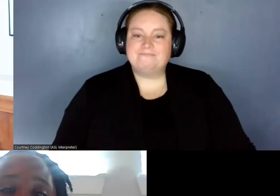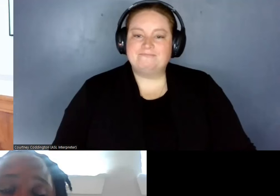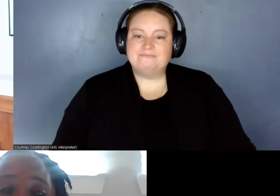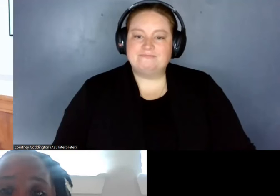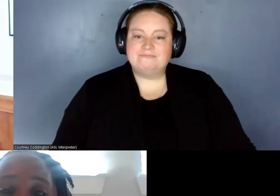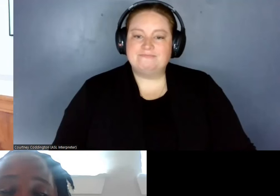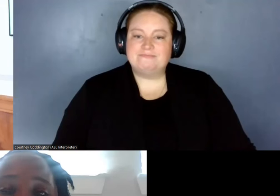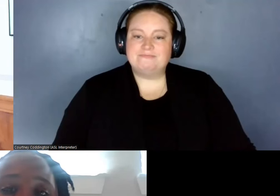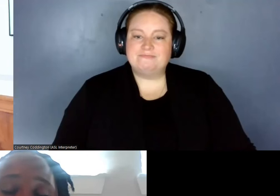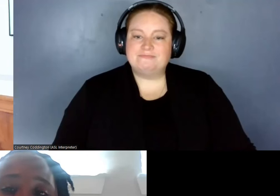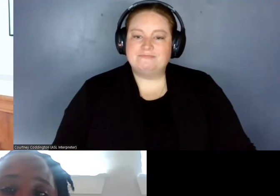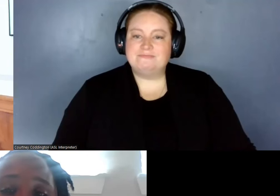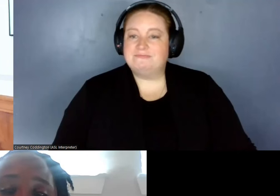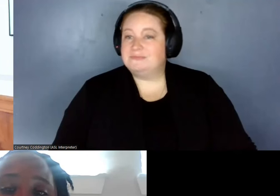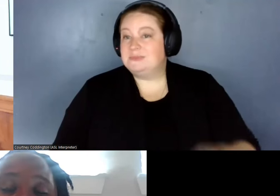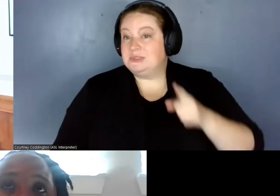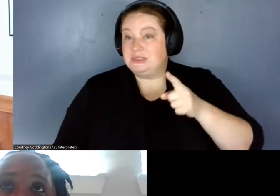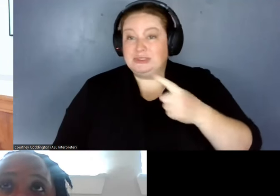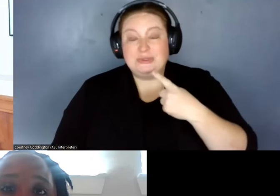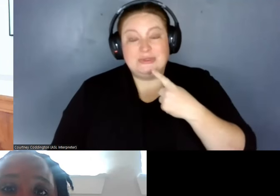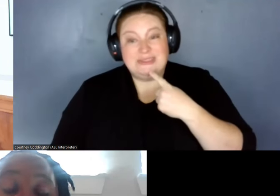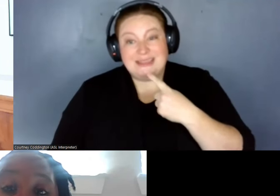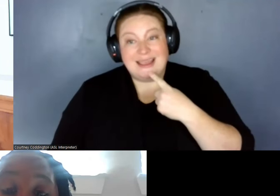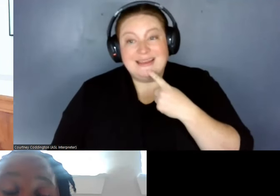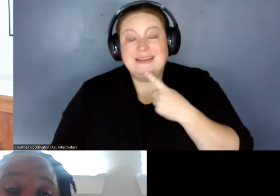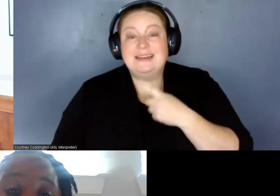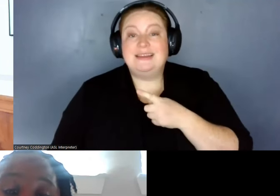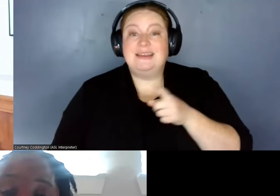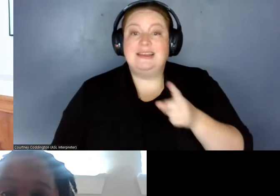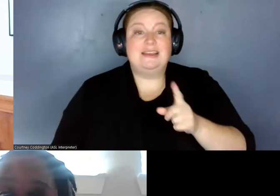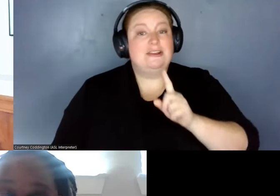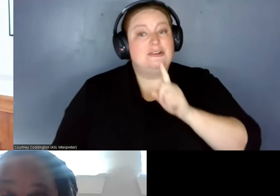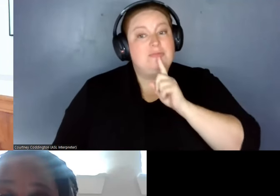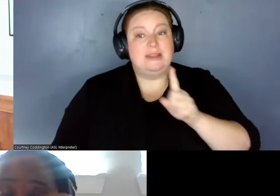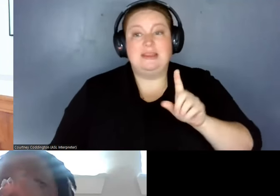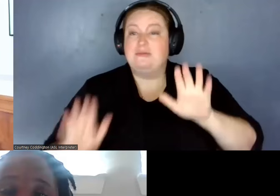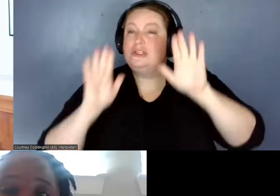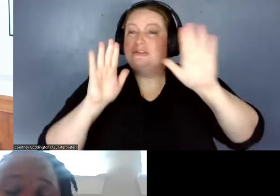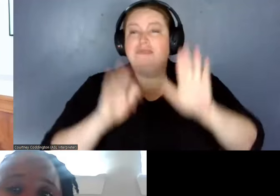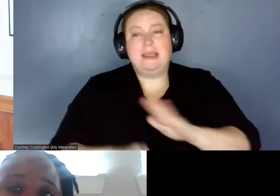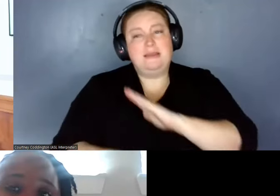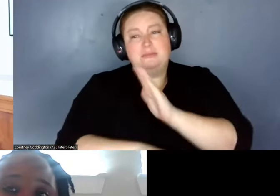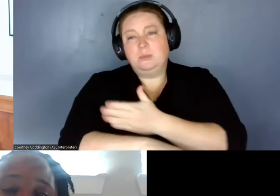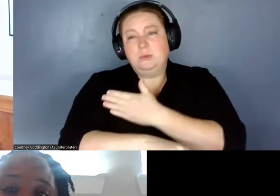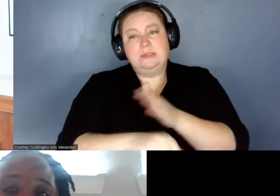And as you said, he was a very, very great musician.